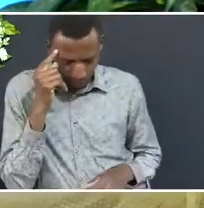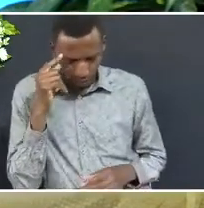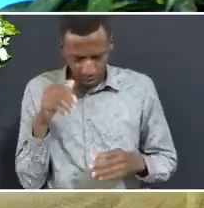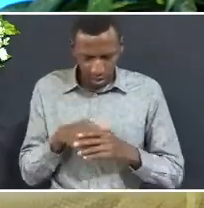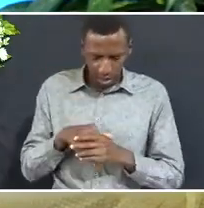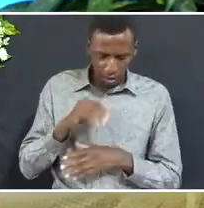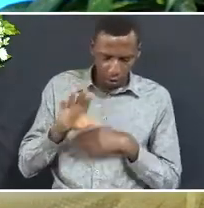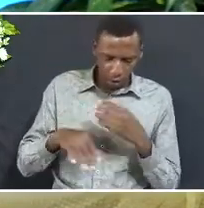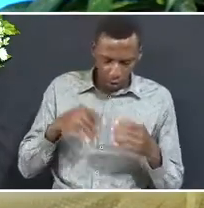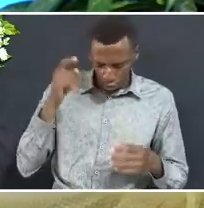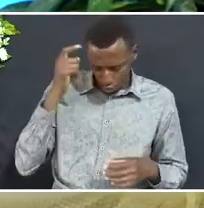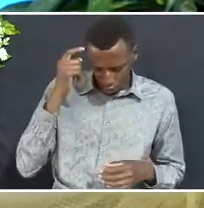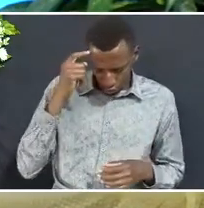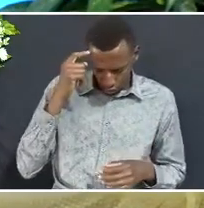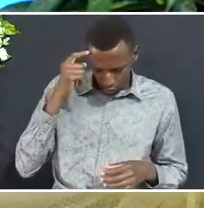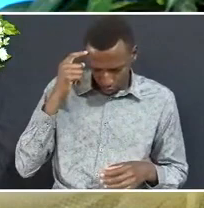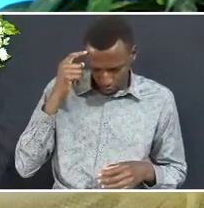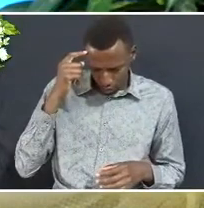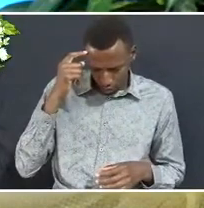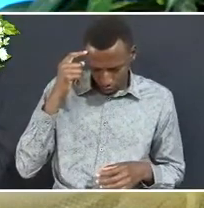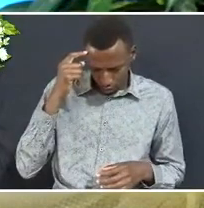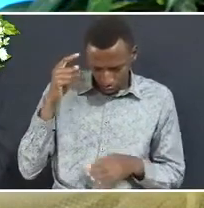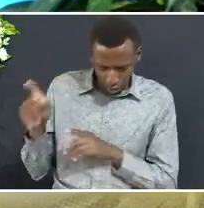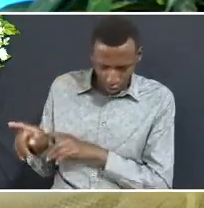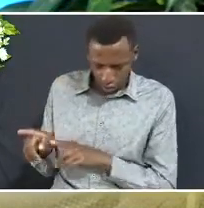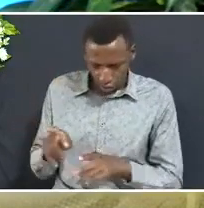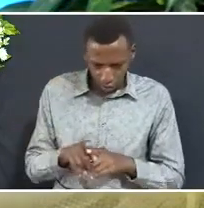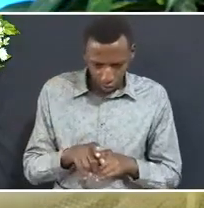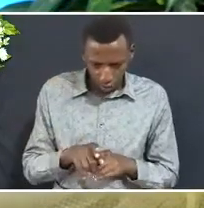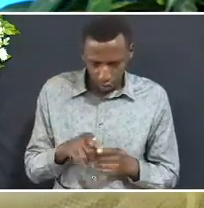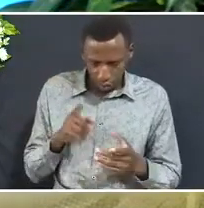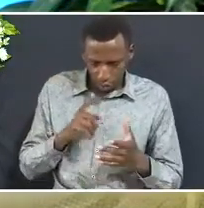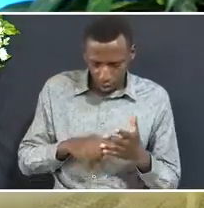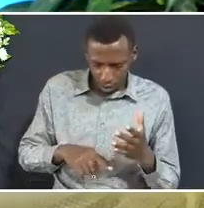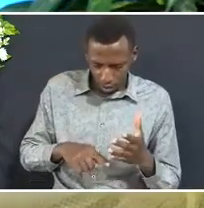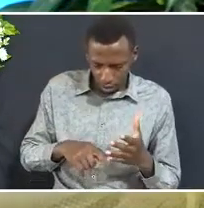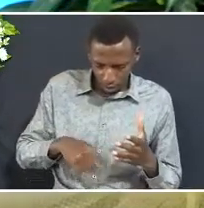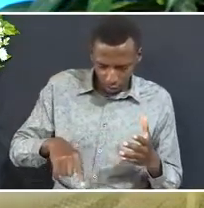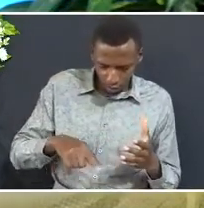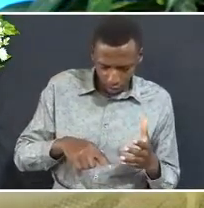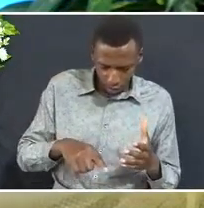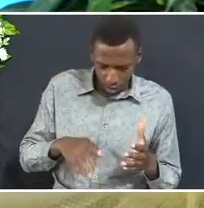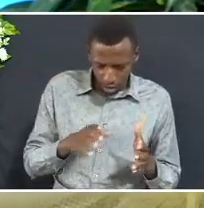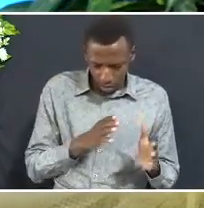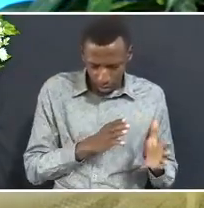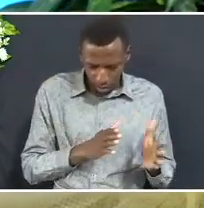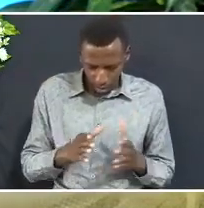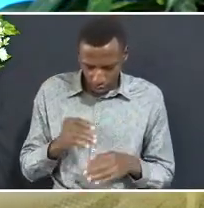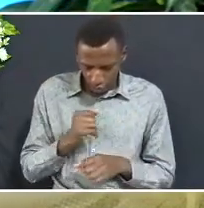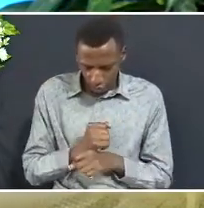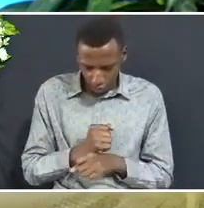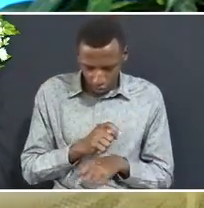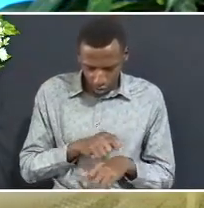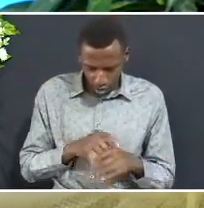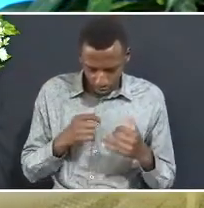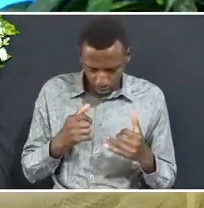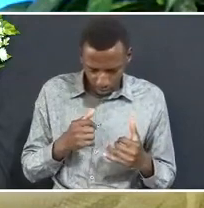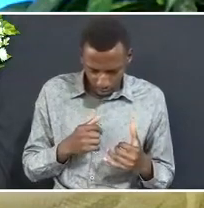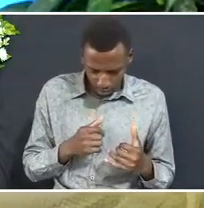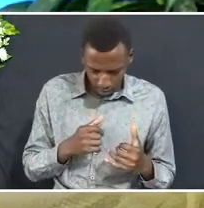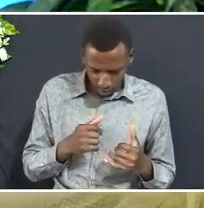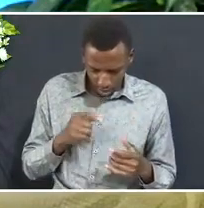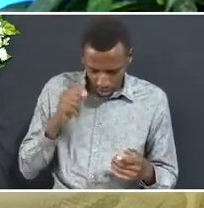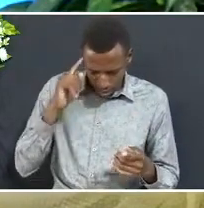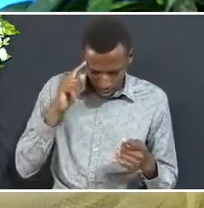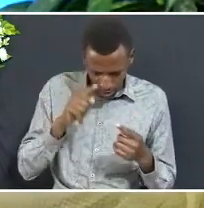thoughts, even what we have been going through right now, the